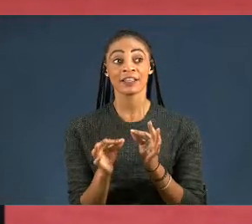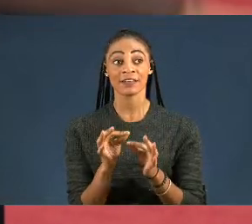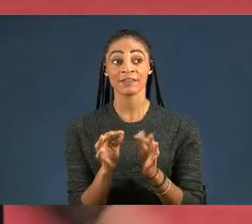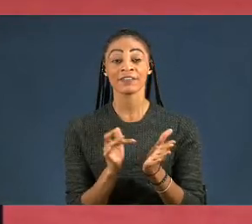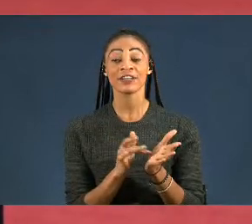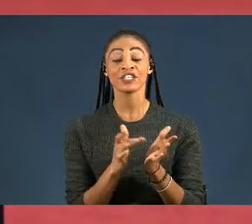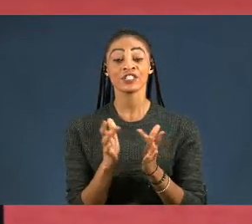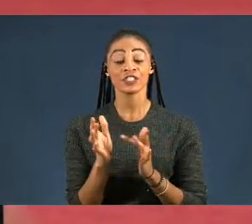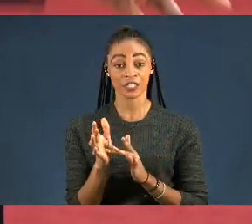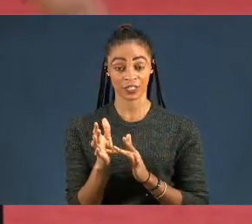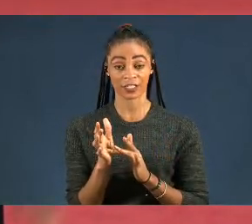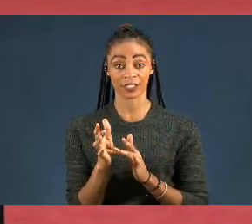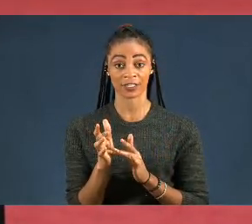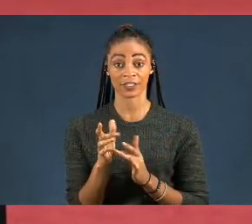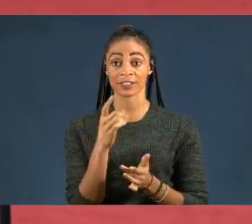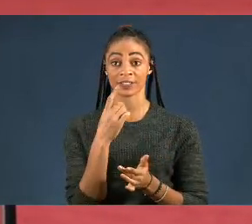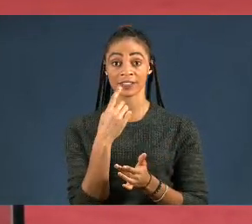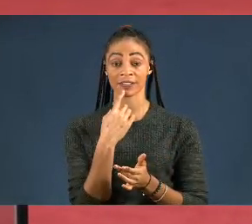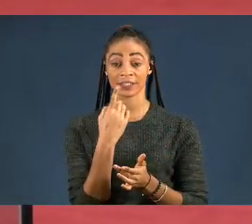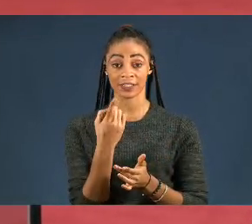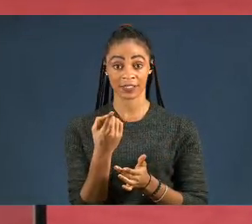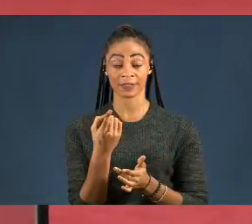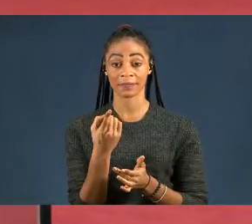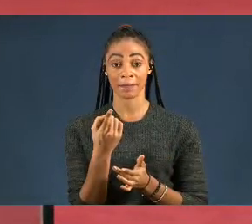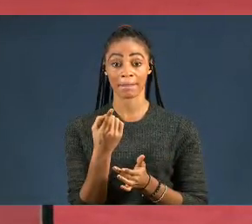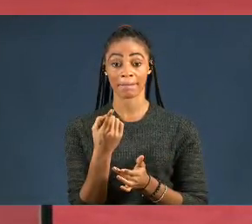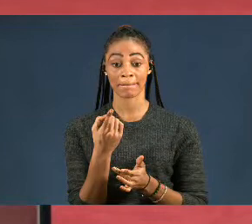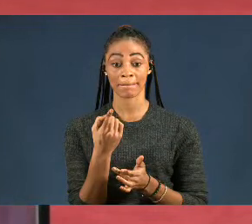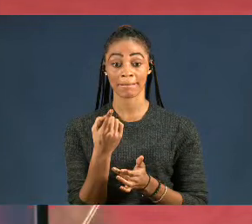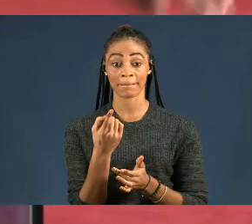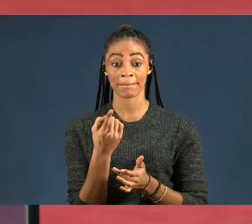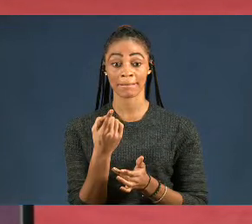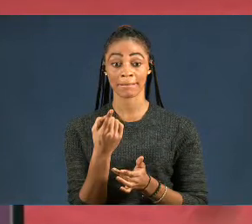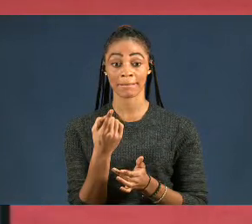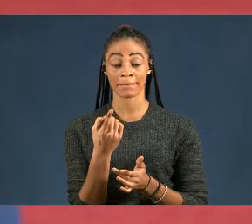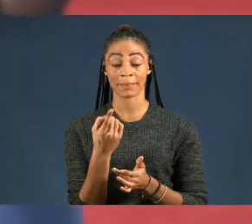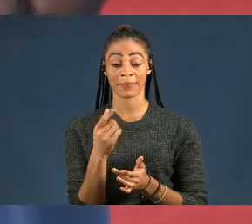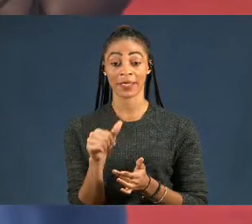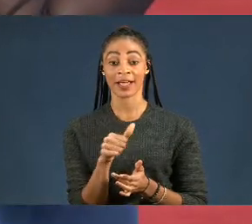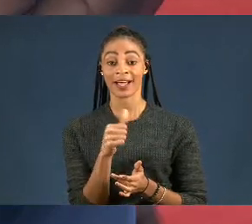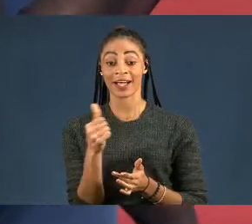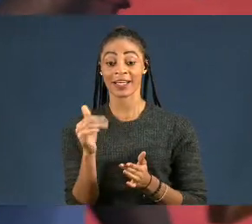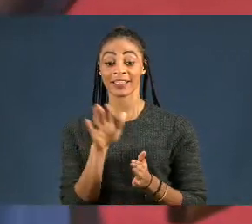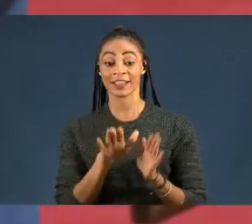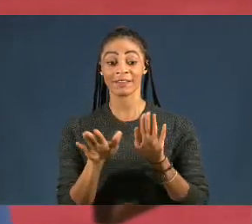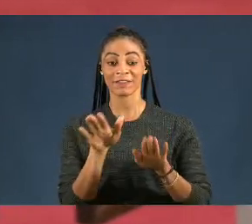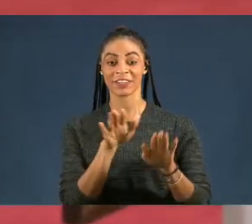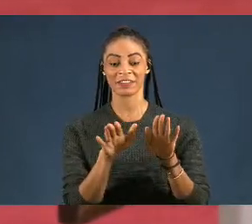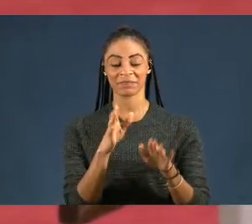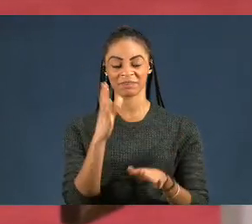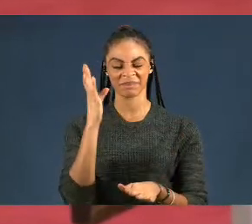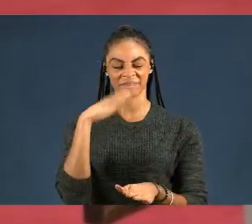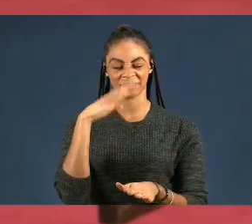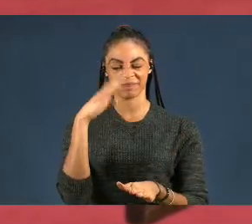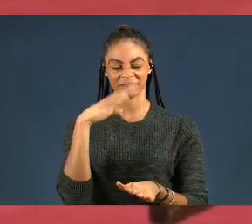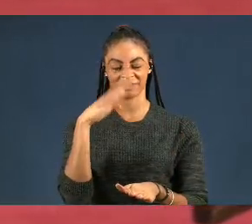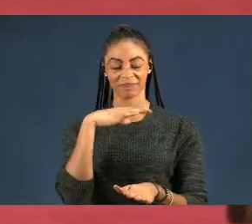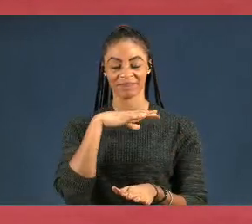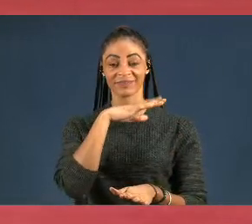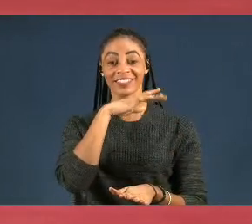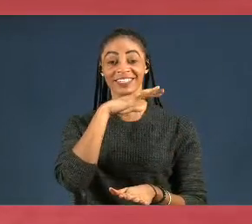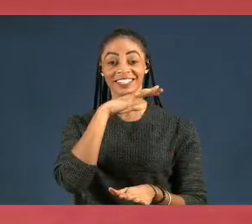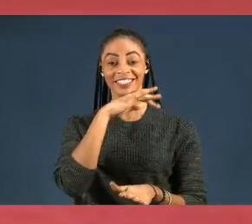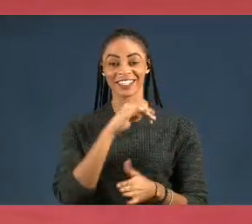there were other feet there that had not been wiped. And I believe the other feet of the other people were smelly.